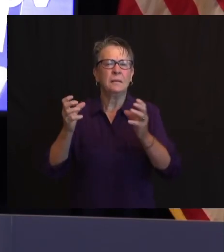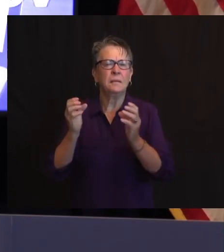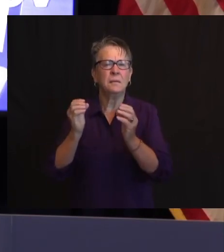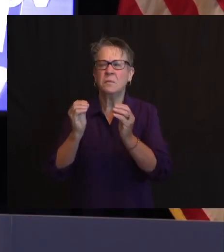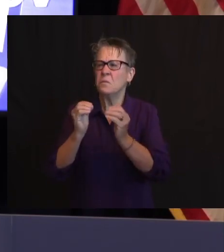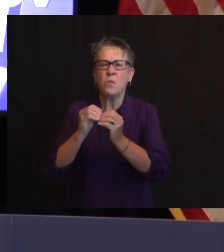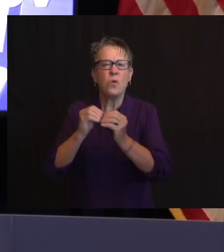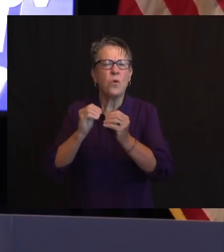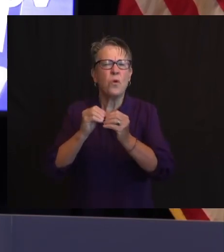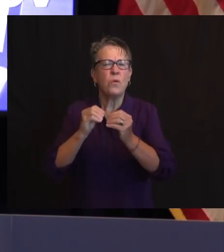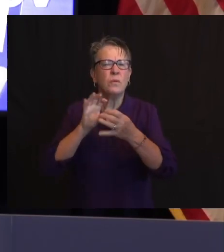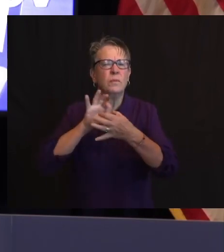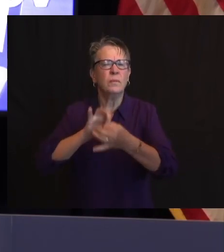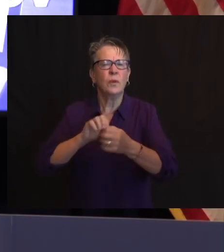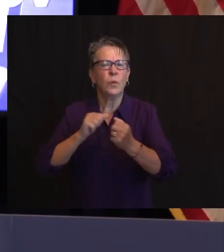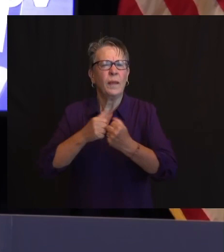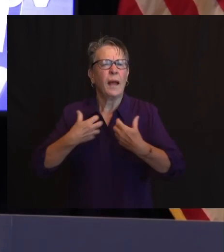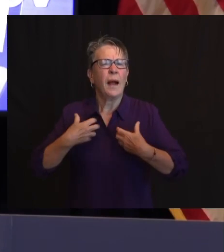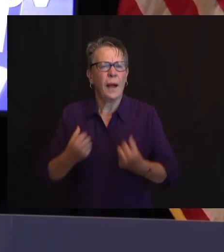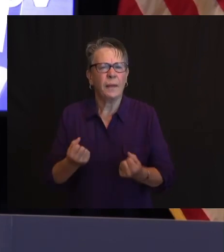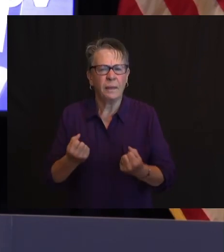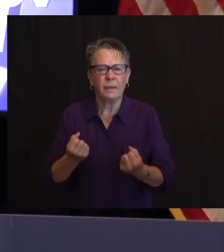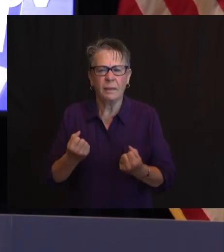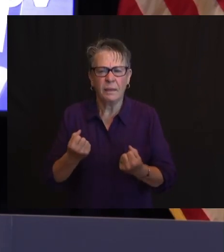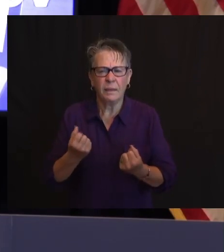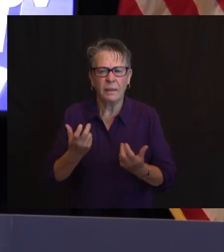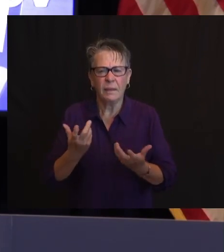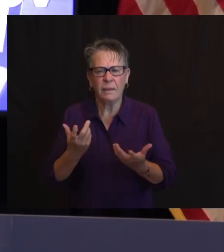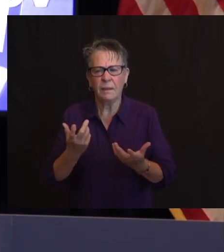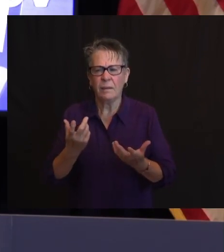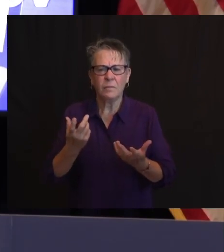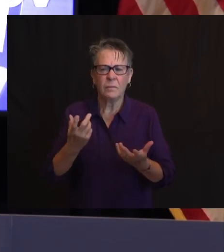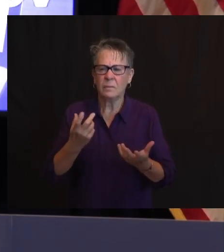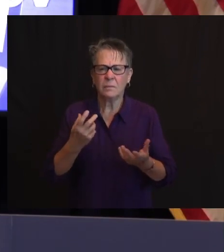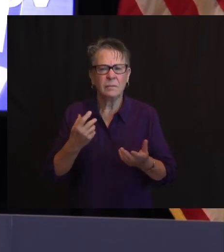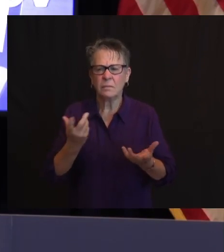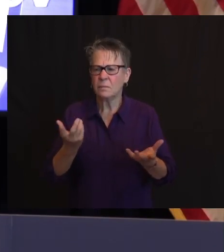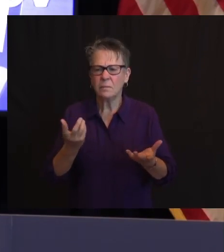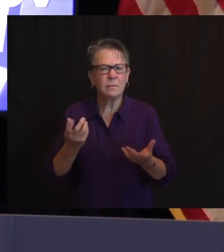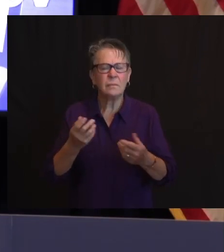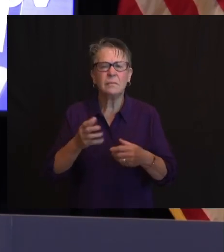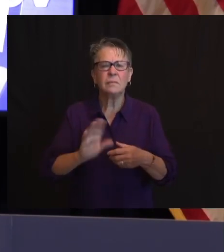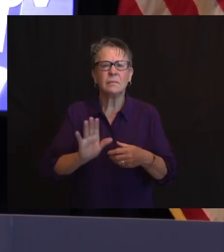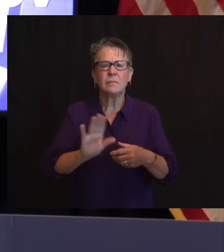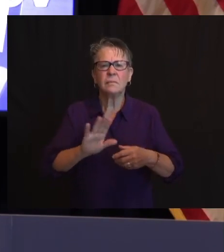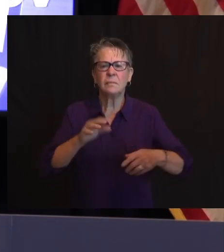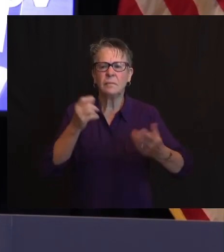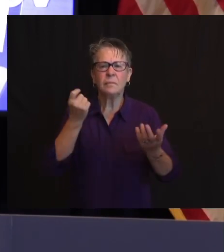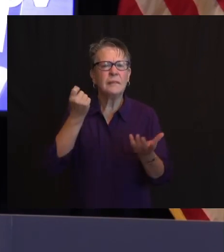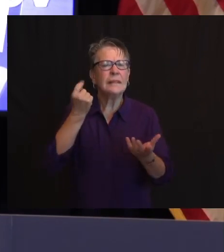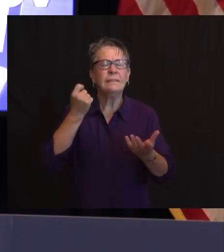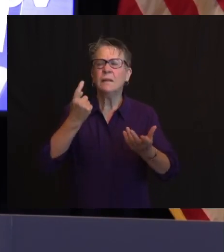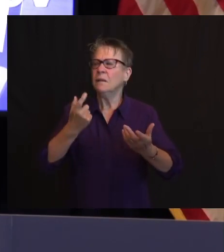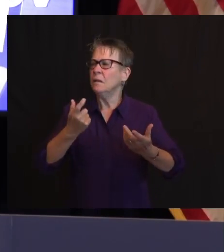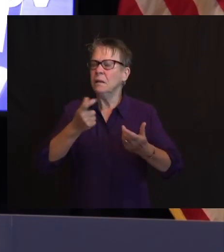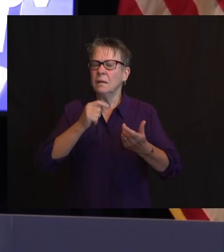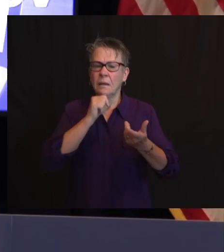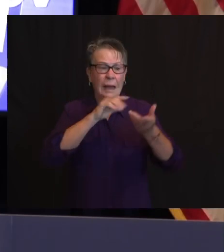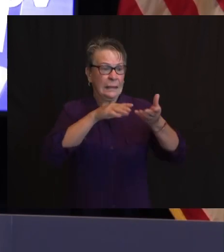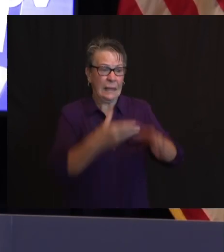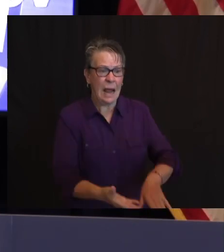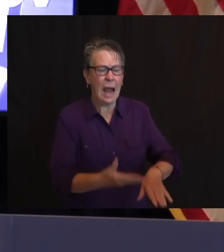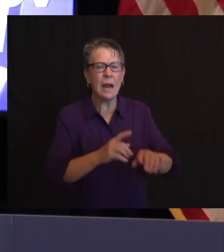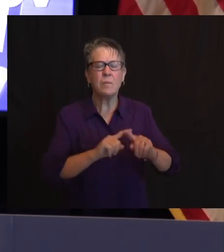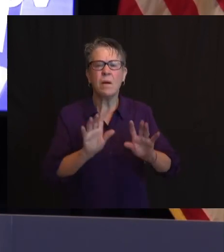victims. The program has helped to train more than 100 responders on how to interact with patients after they